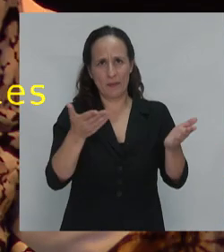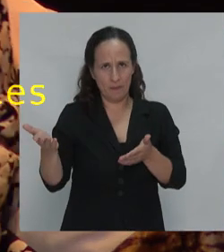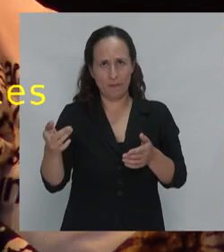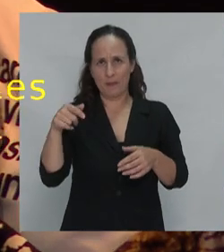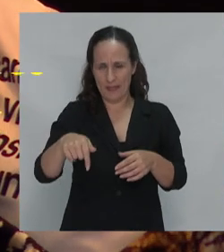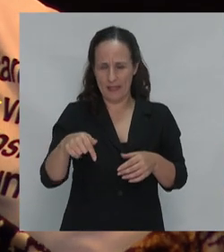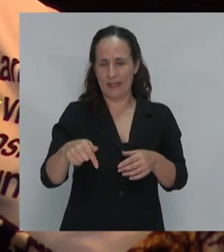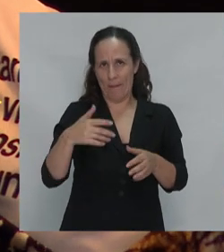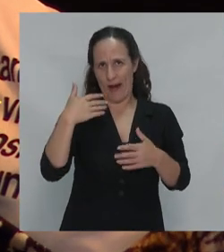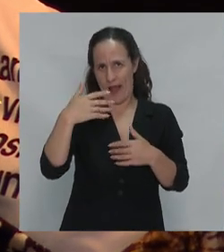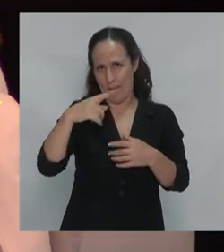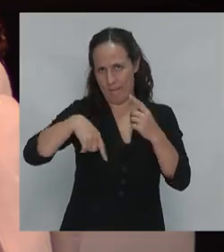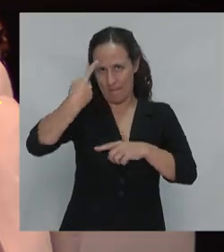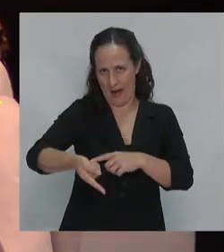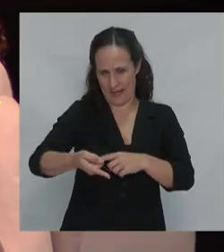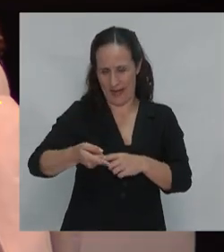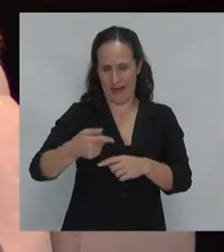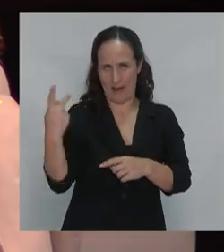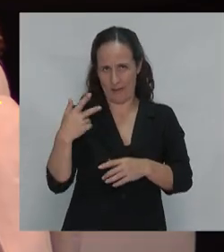Okay. Nada,